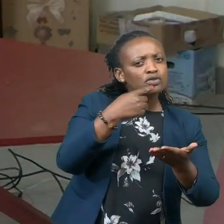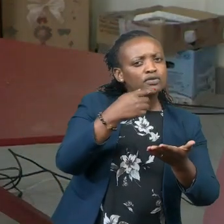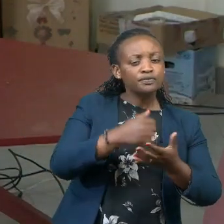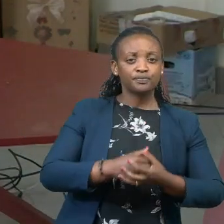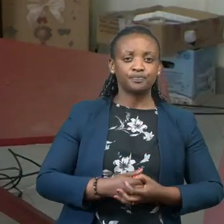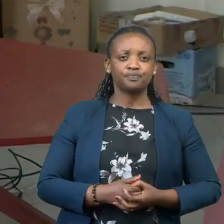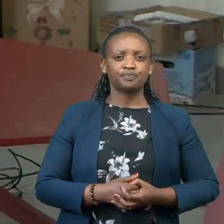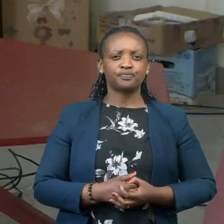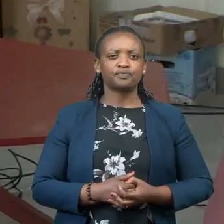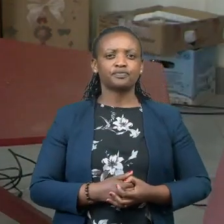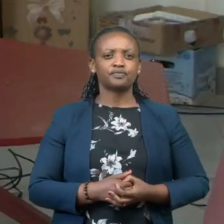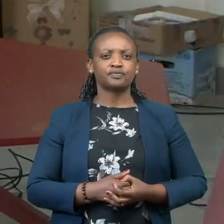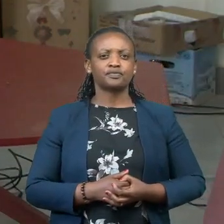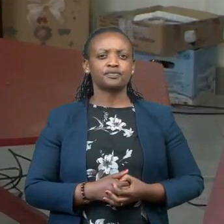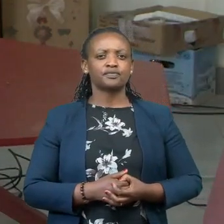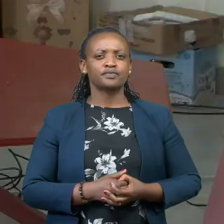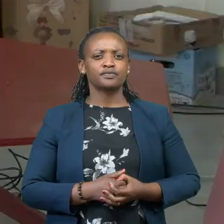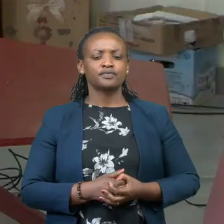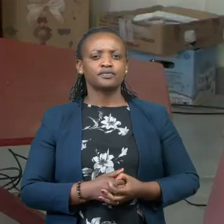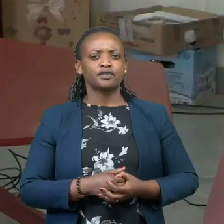Remember?